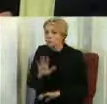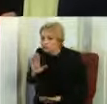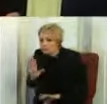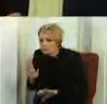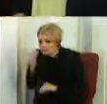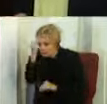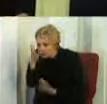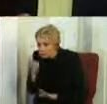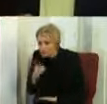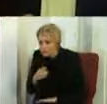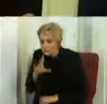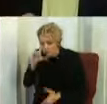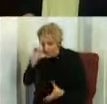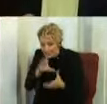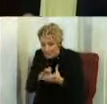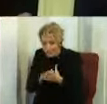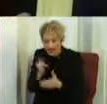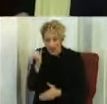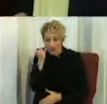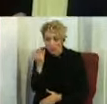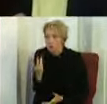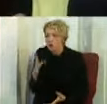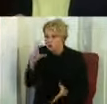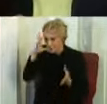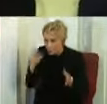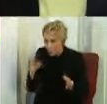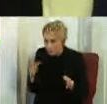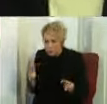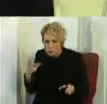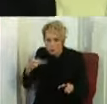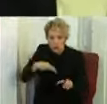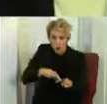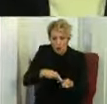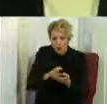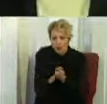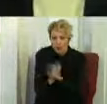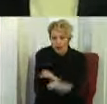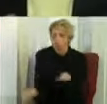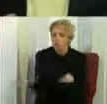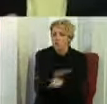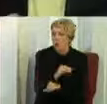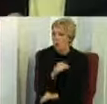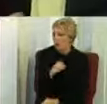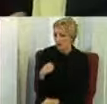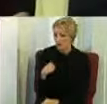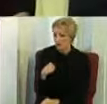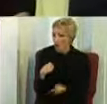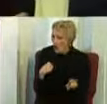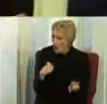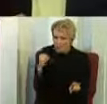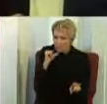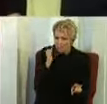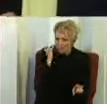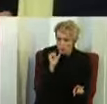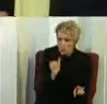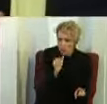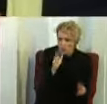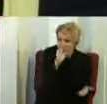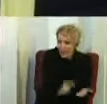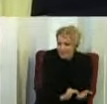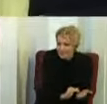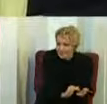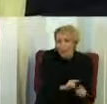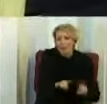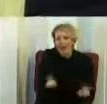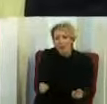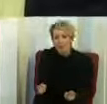congregation that when you assign yourself to become a full member, and that of course just you're not a member doesn't make you any less full, but to become a member of the church, that